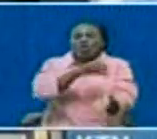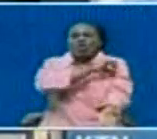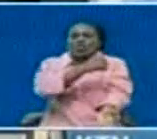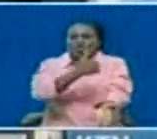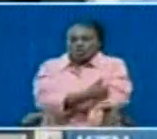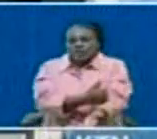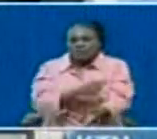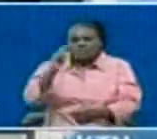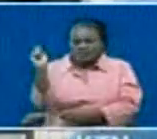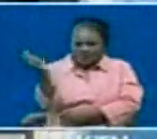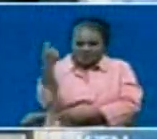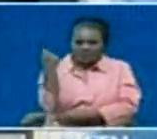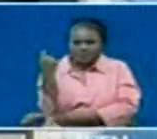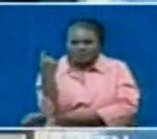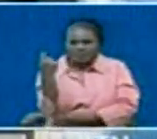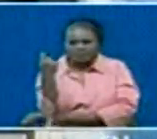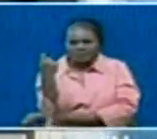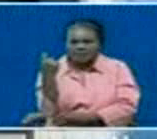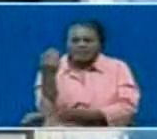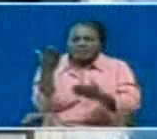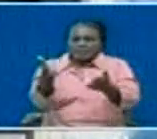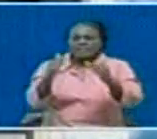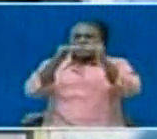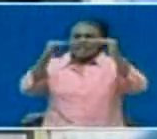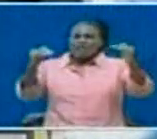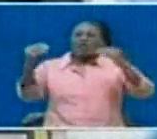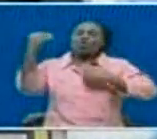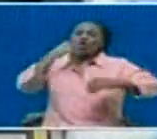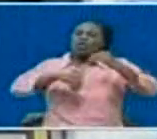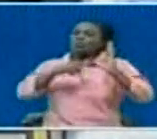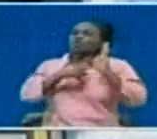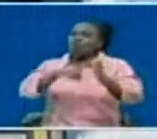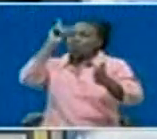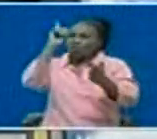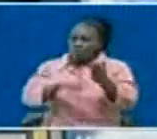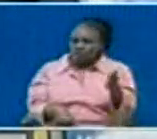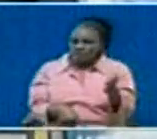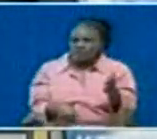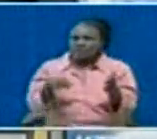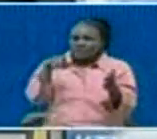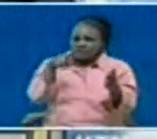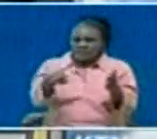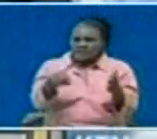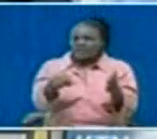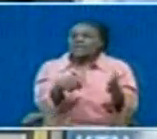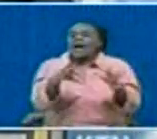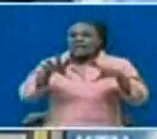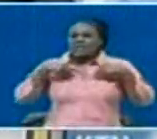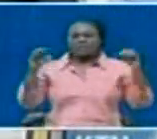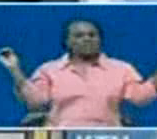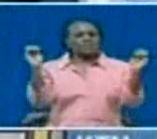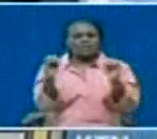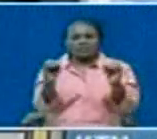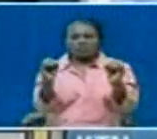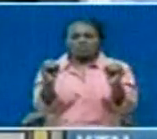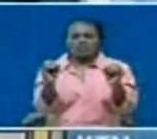of Kenyans. This level of impunity revealed by the audit is unprecedented,